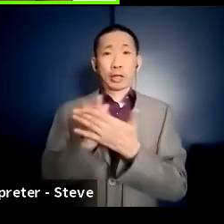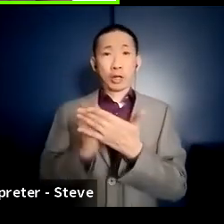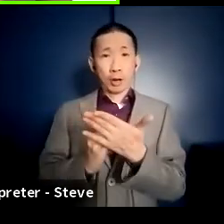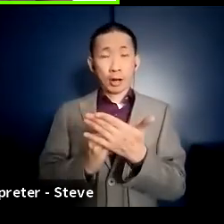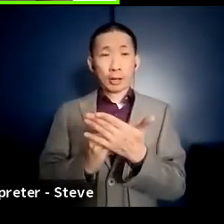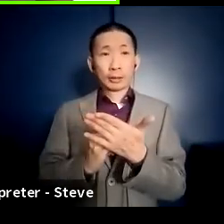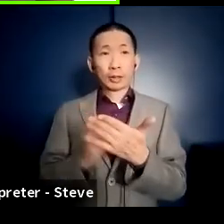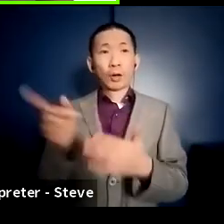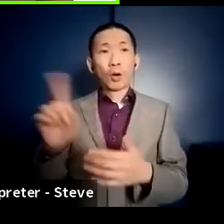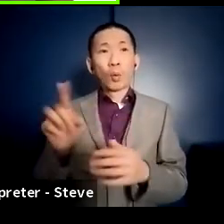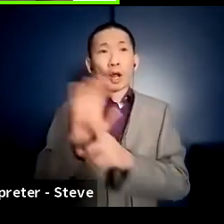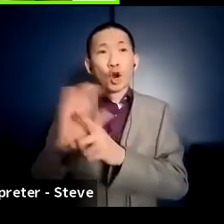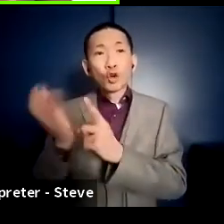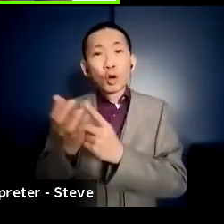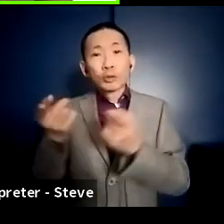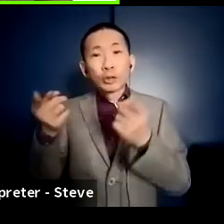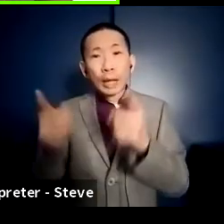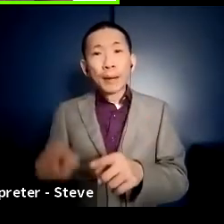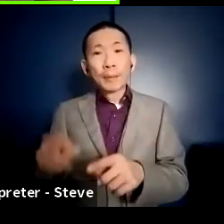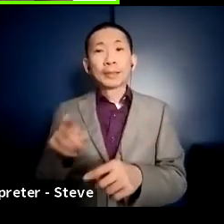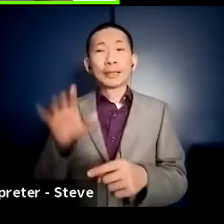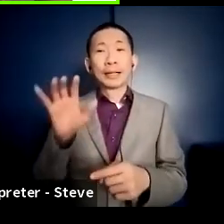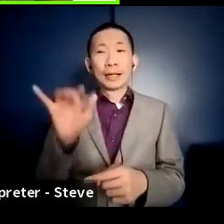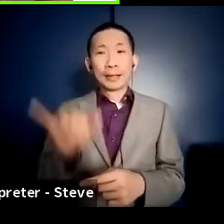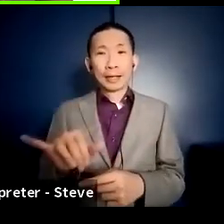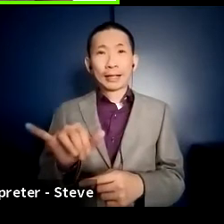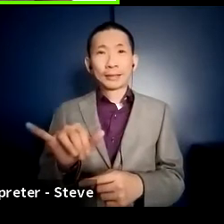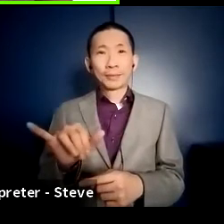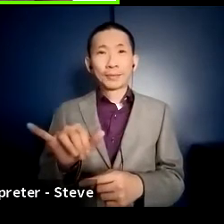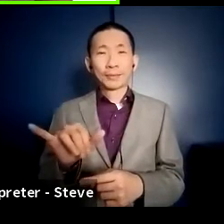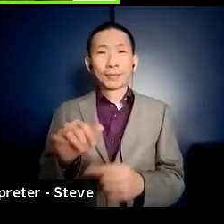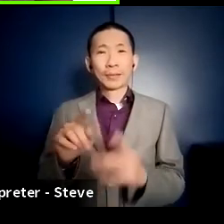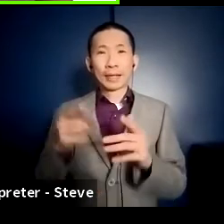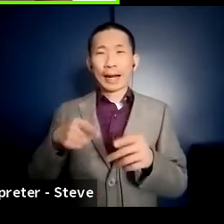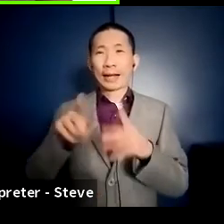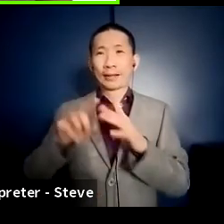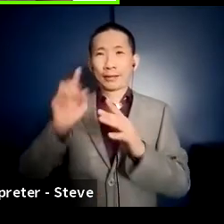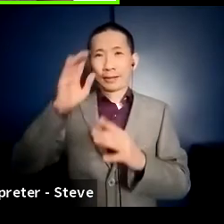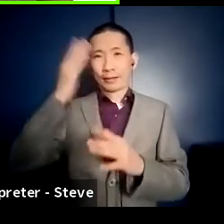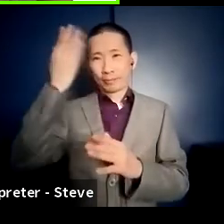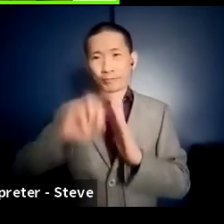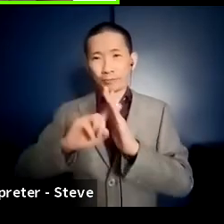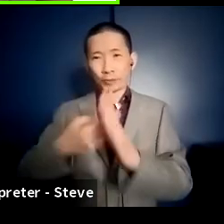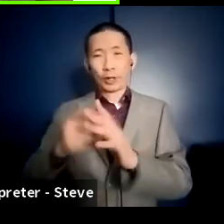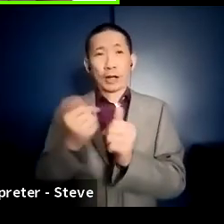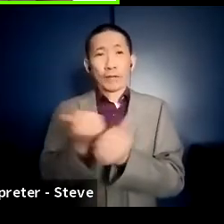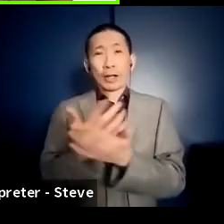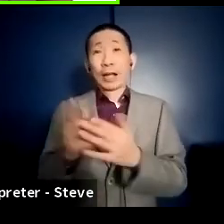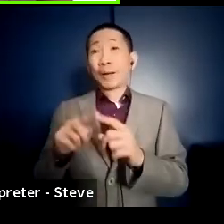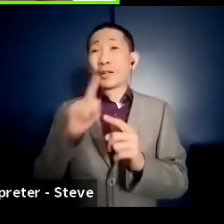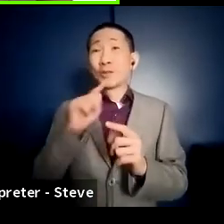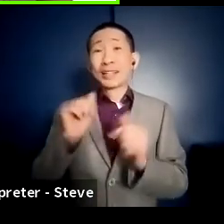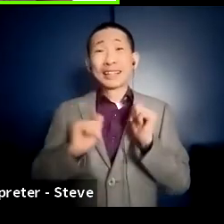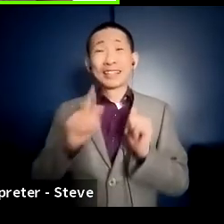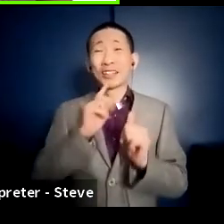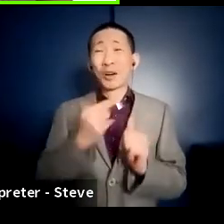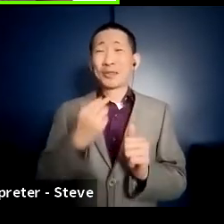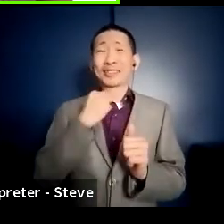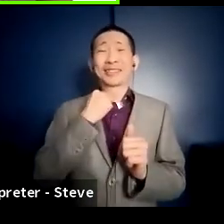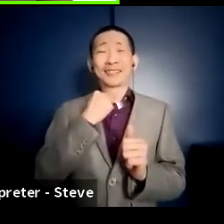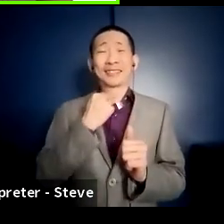where culture happens, and that is at the forefront of everything. But actually theaters are very stuck. They're very stuck in